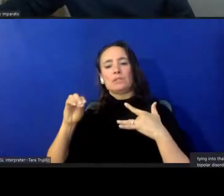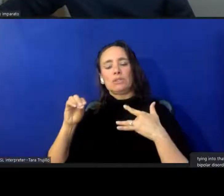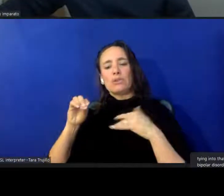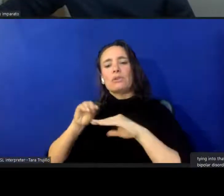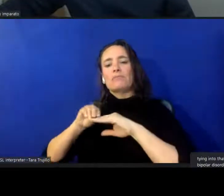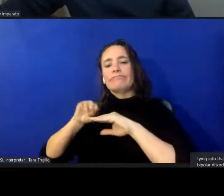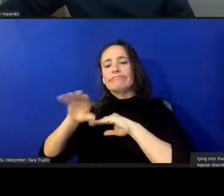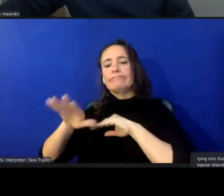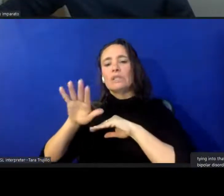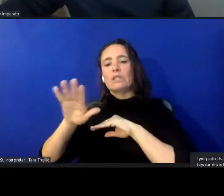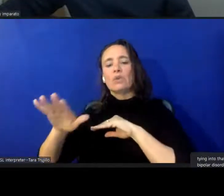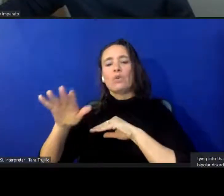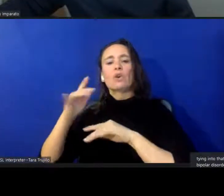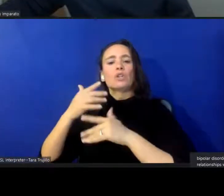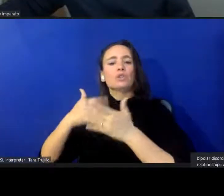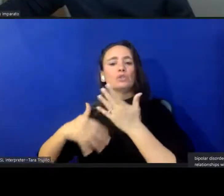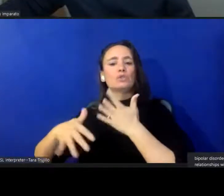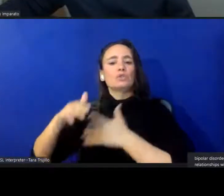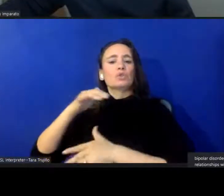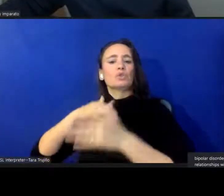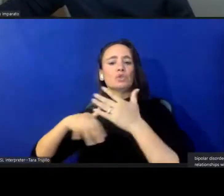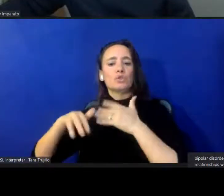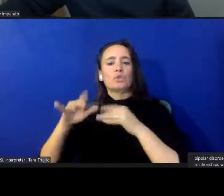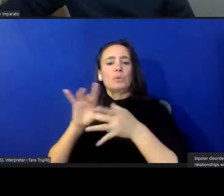people, or how has it in the past?